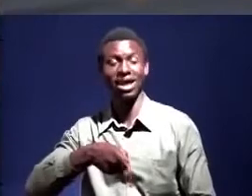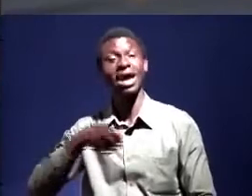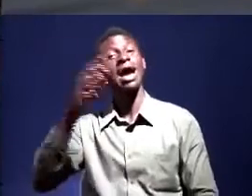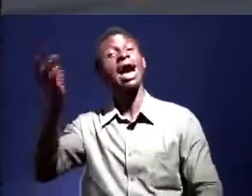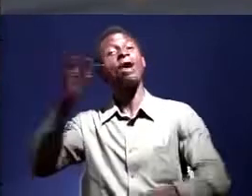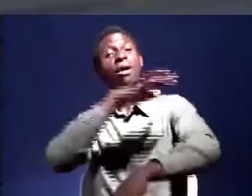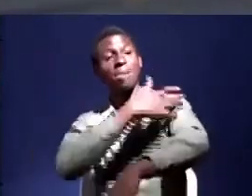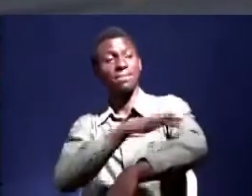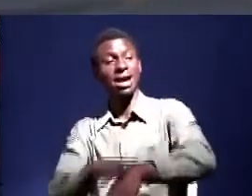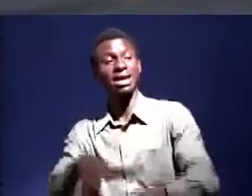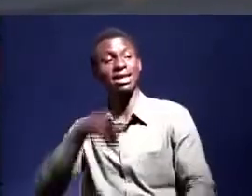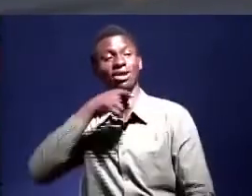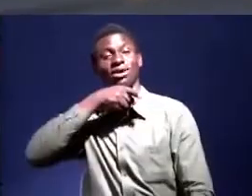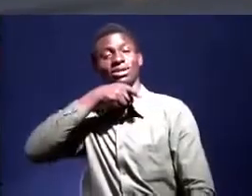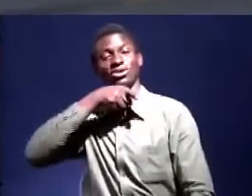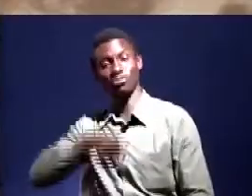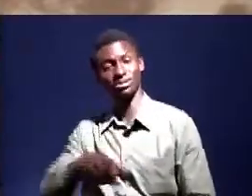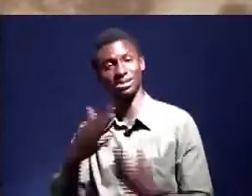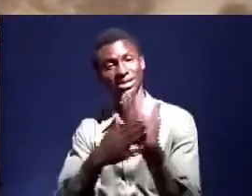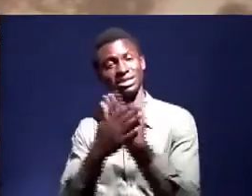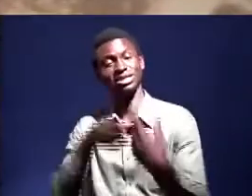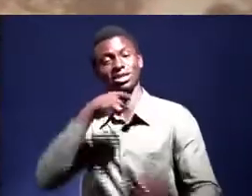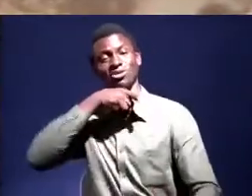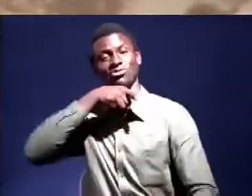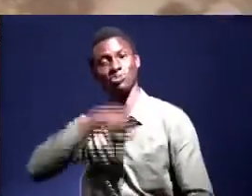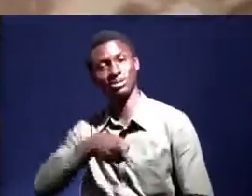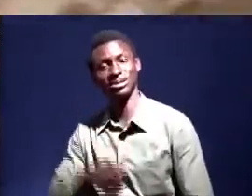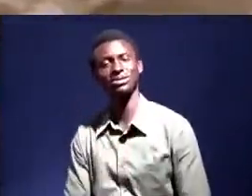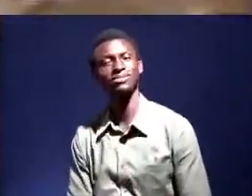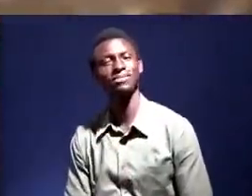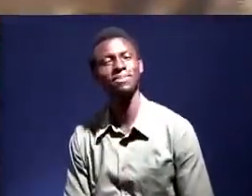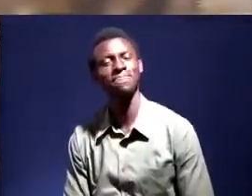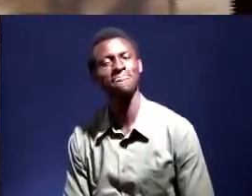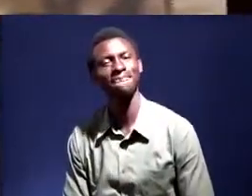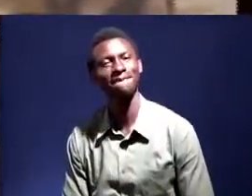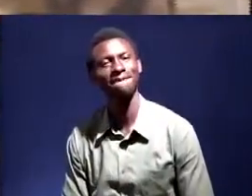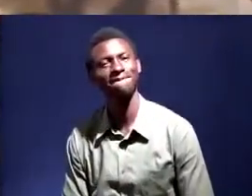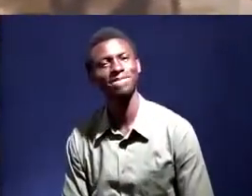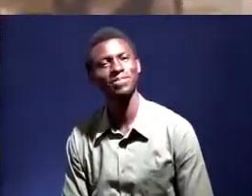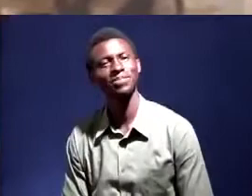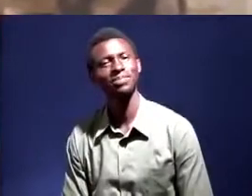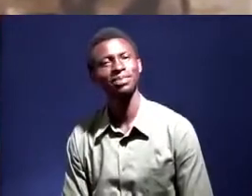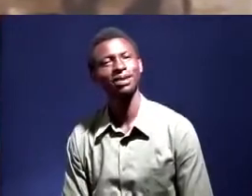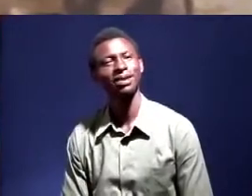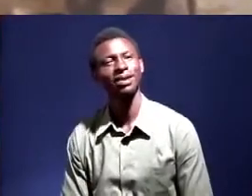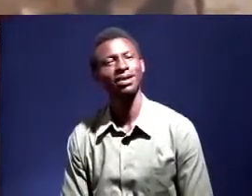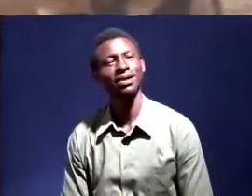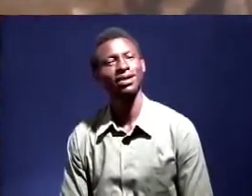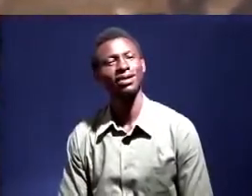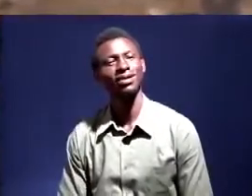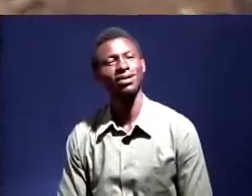got a book. The name of that book was Great Controversy,